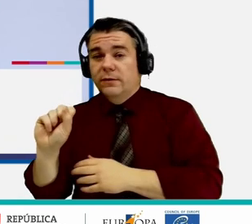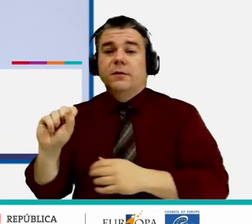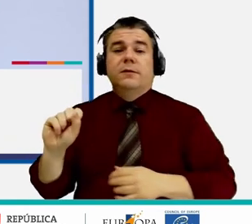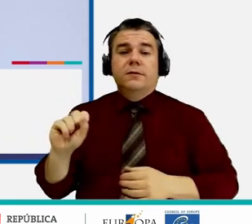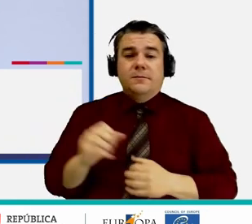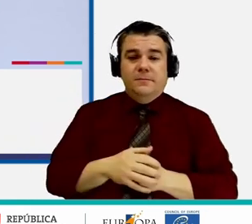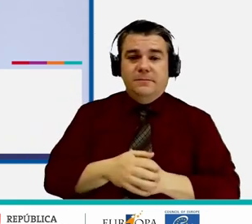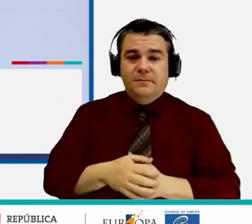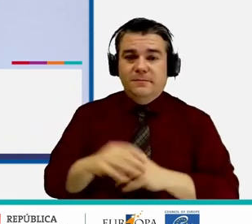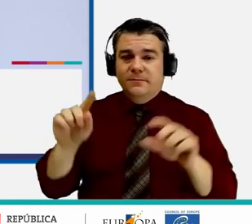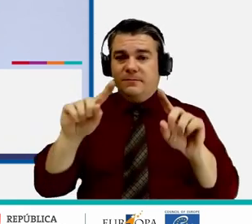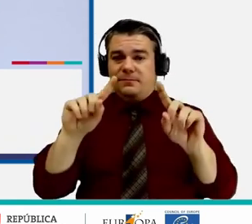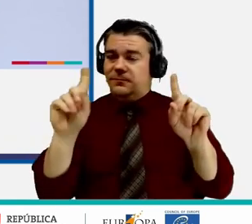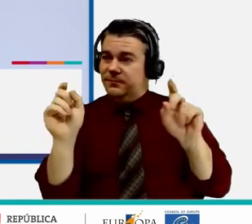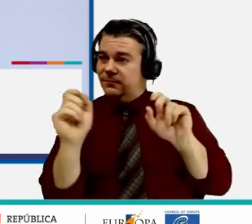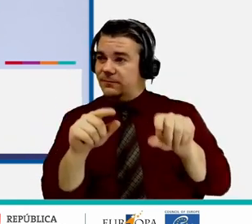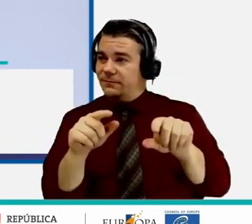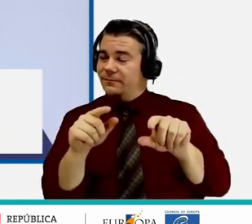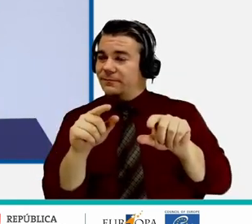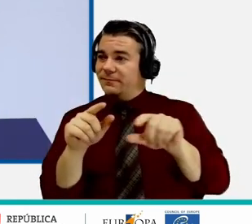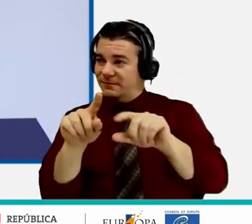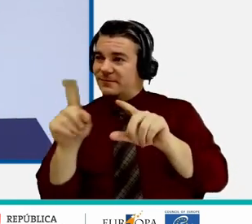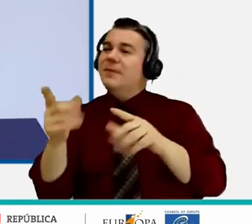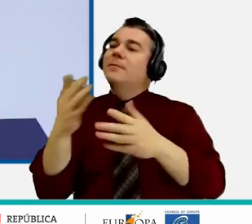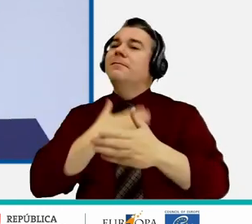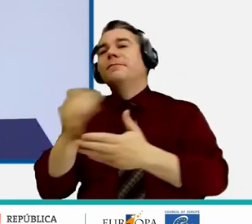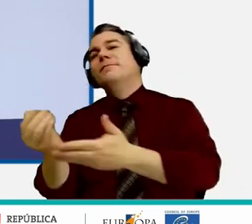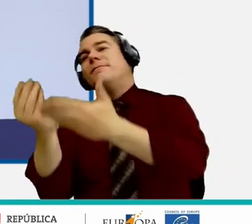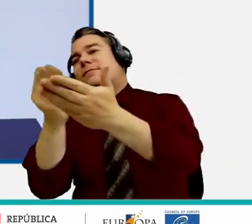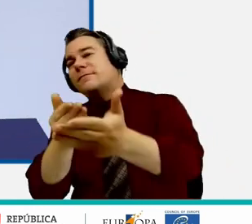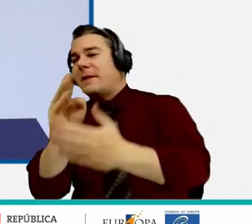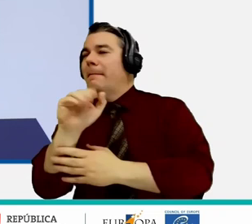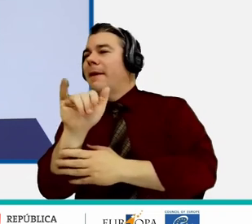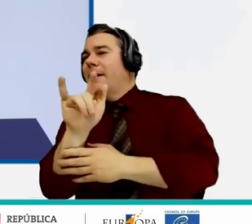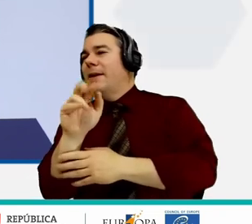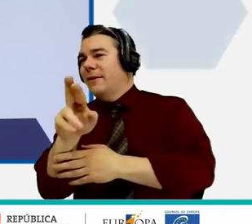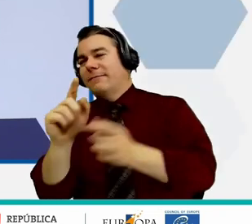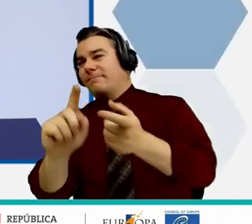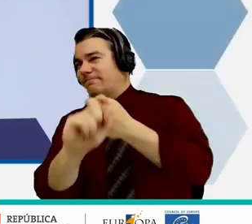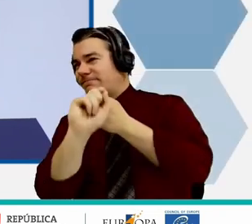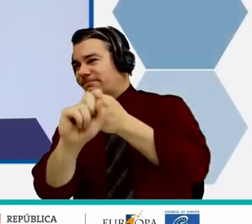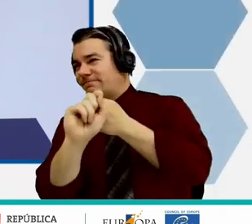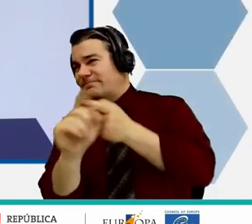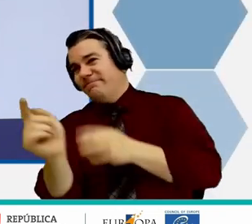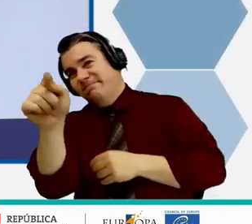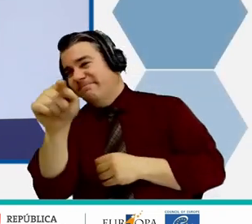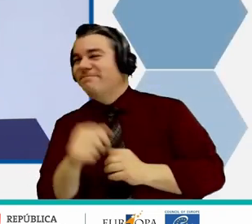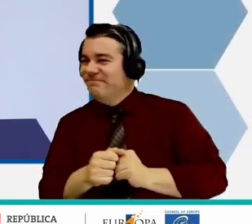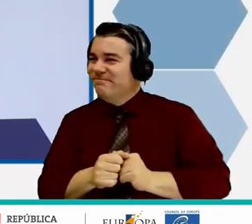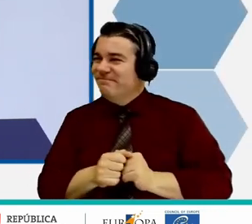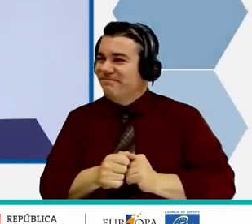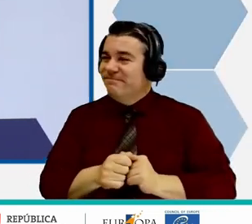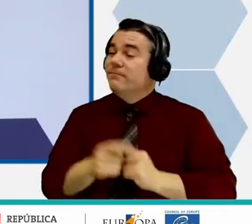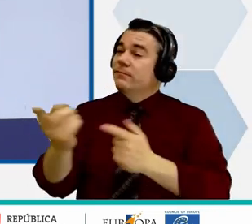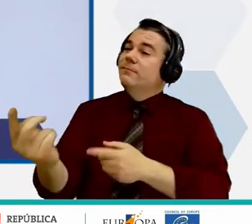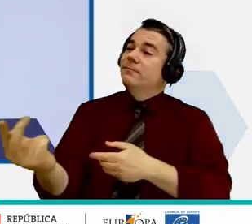asking you to send best regards to the mayor, Carla Tavares, which is a good friend from Matosinhos. And I'll invite you to